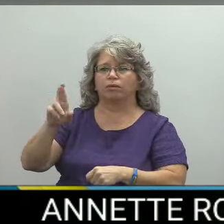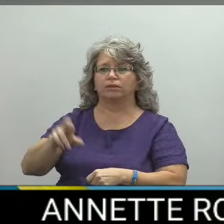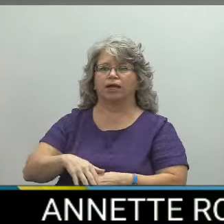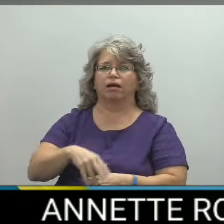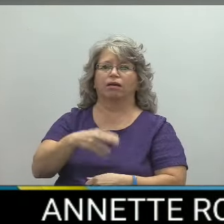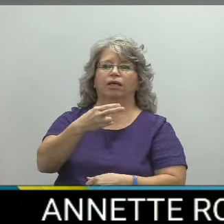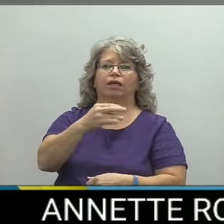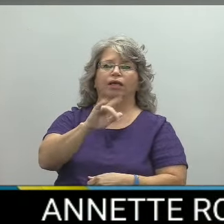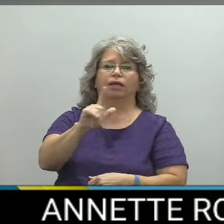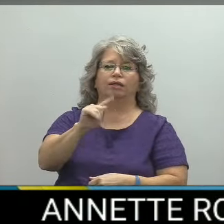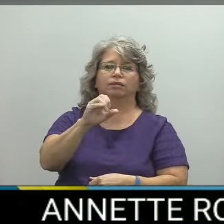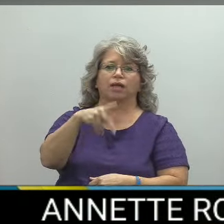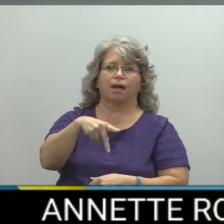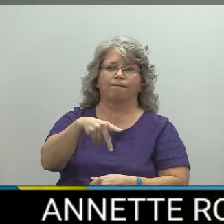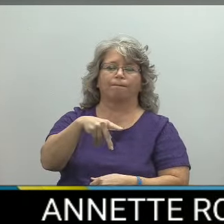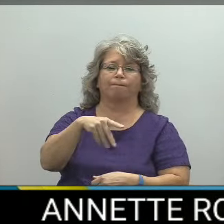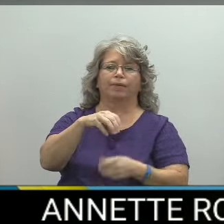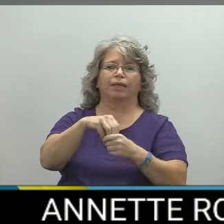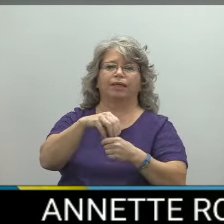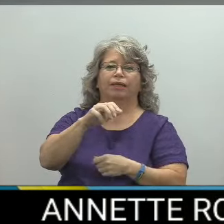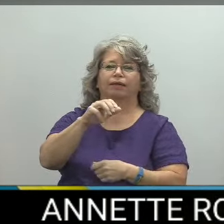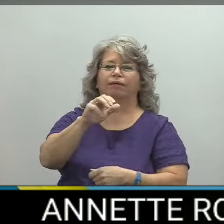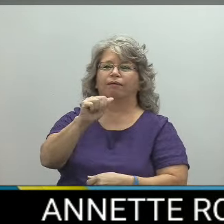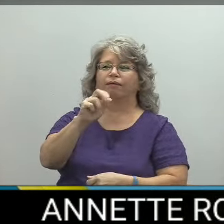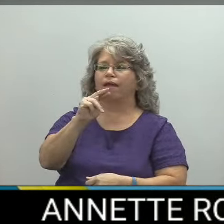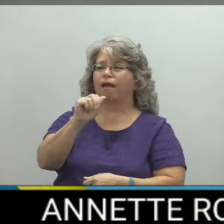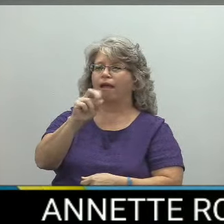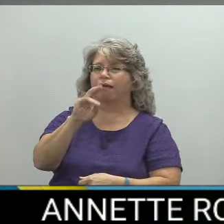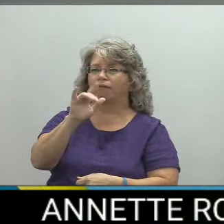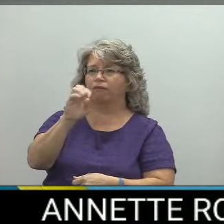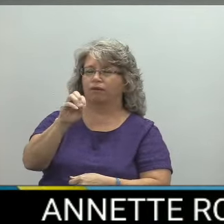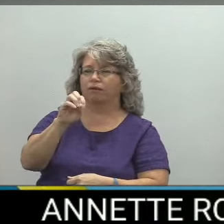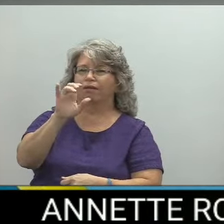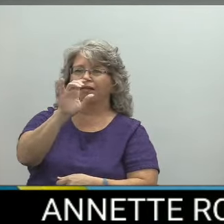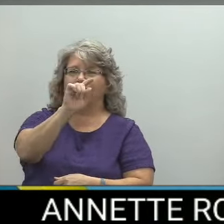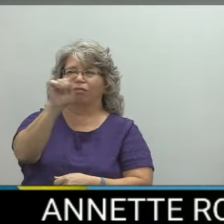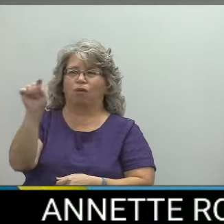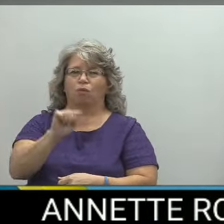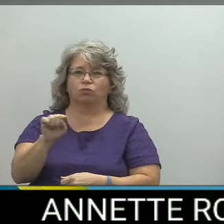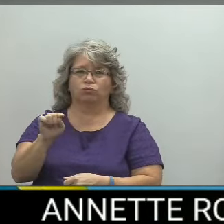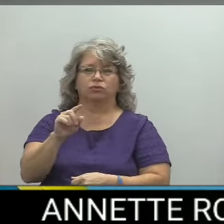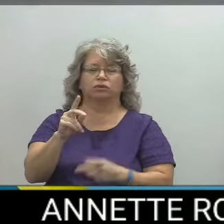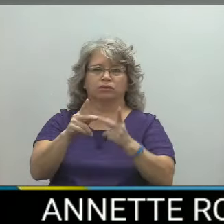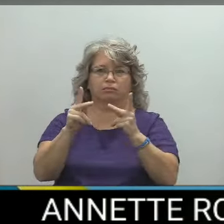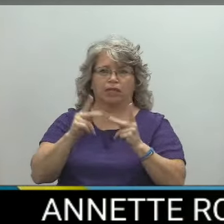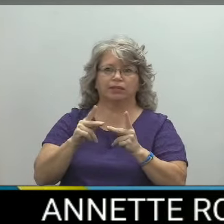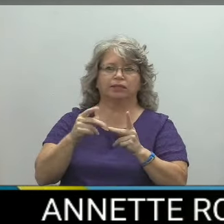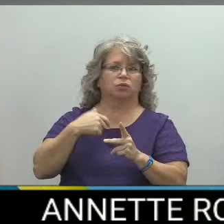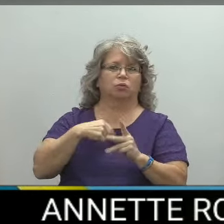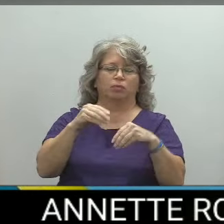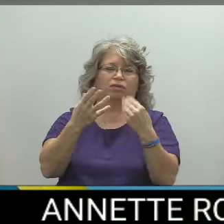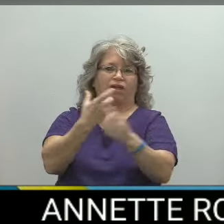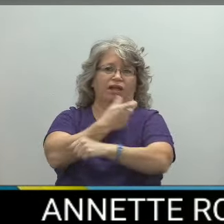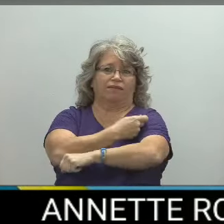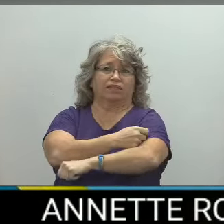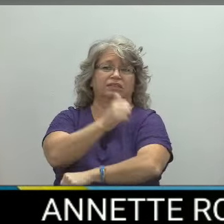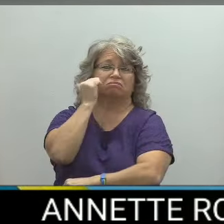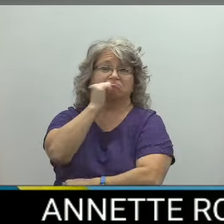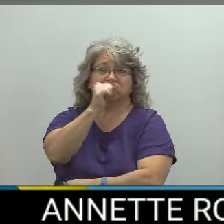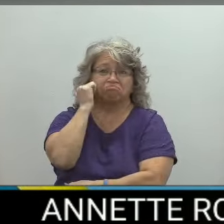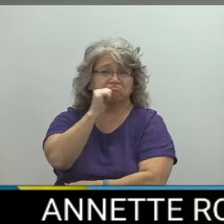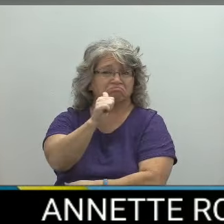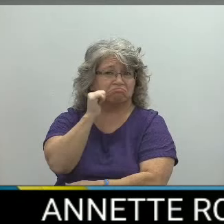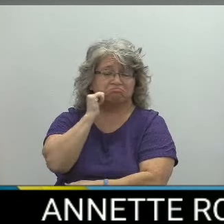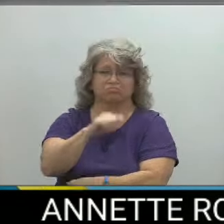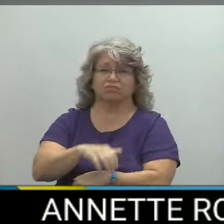in Annabelle. These are the places where the health department actually offers vaccines on a daily basis. What I'm going to say is